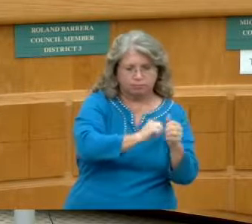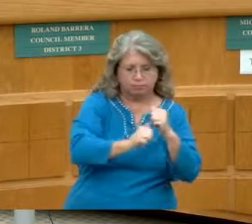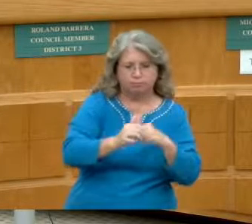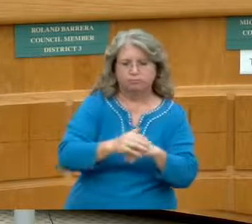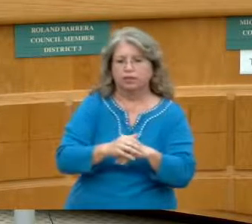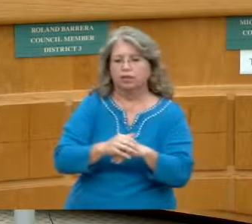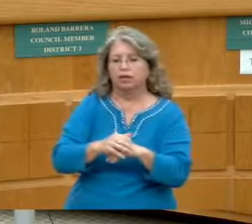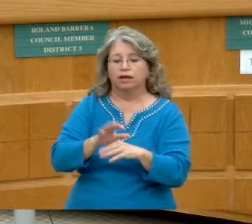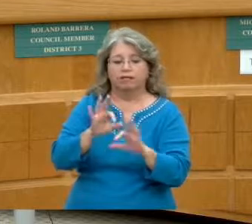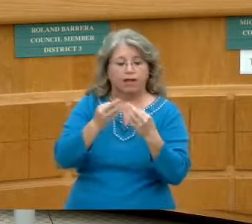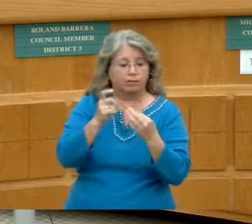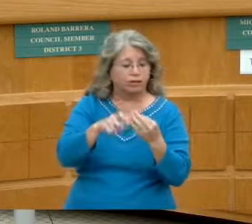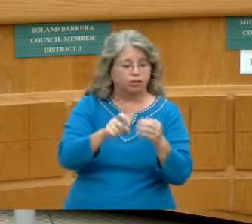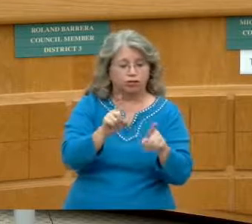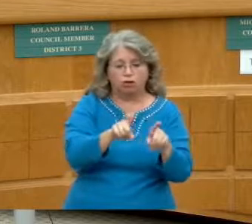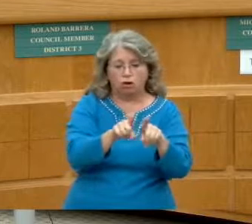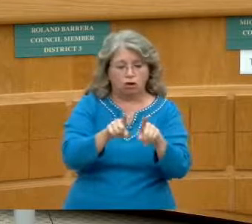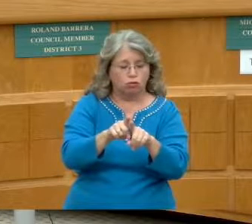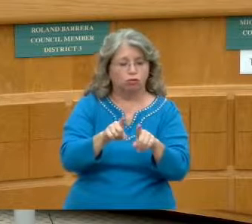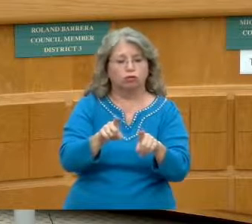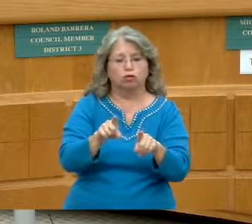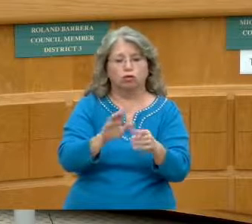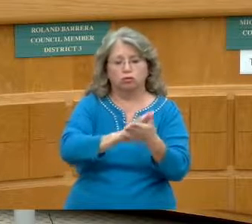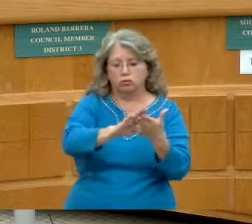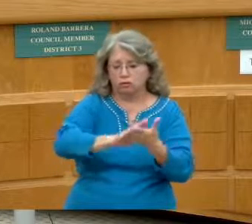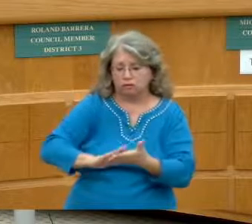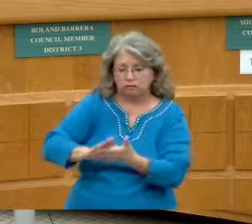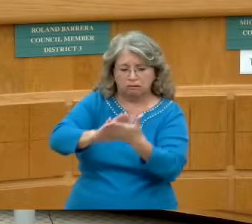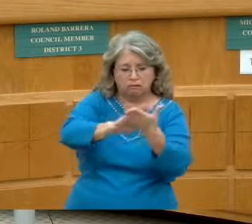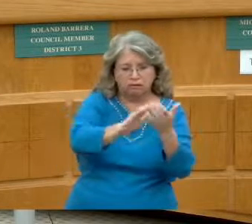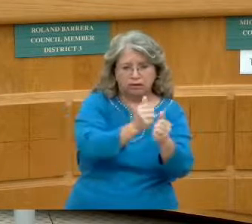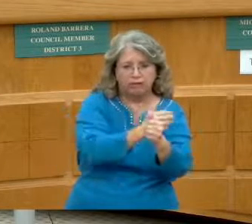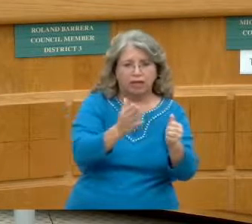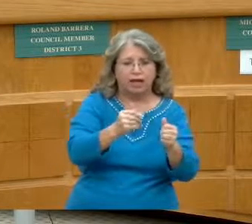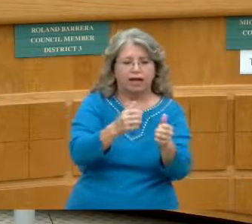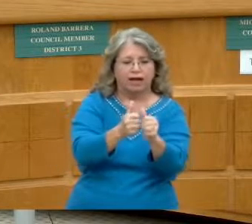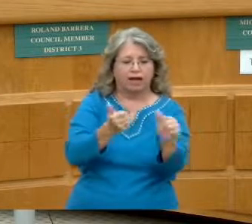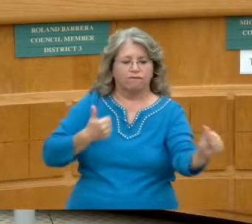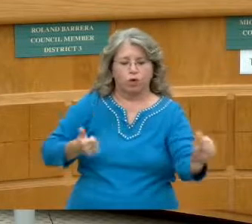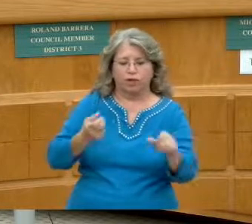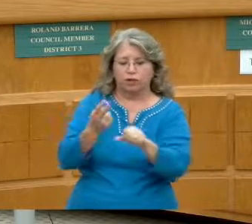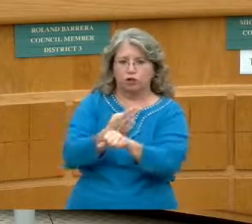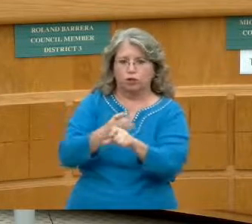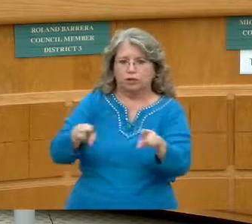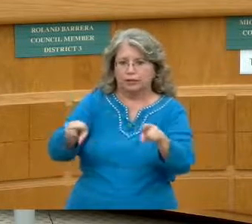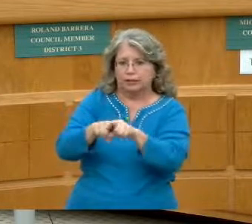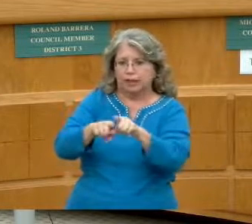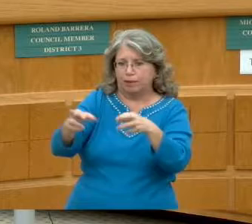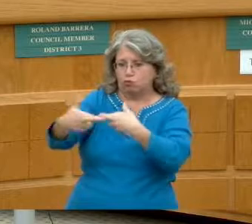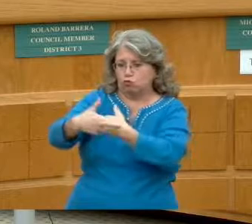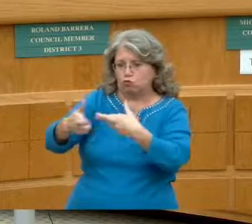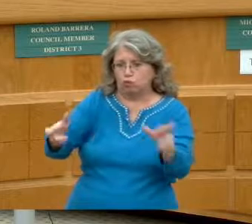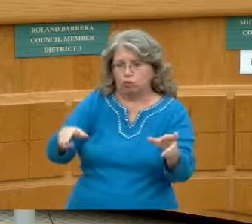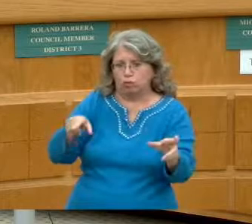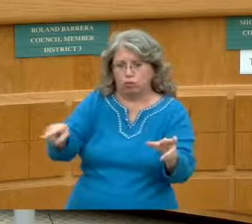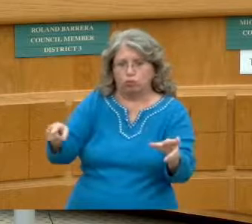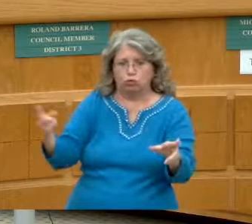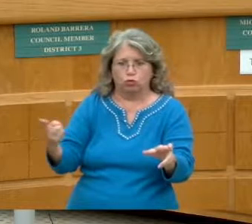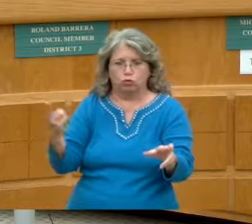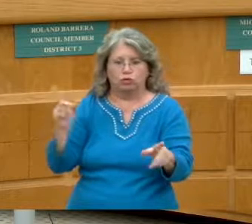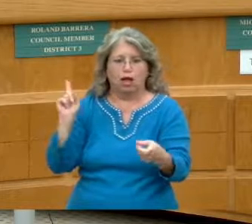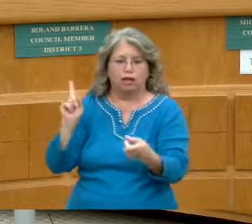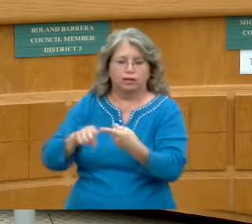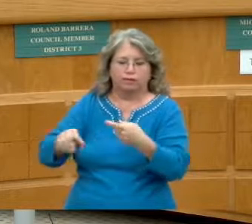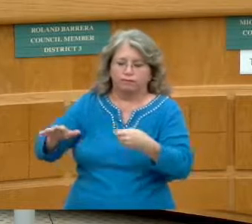also disinfect often and wash their hands frequently and avoid using the same space as you do until you have